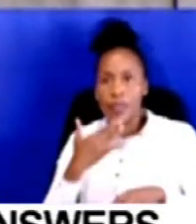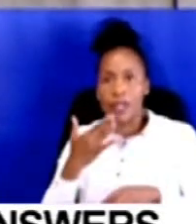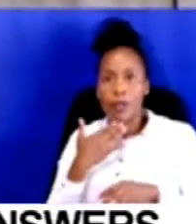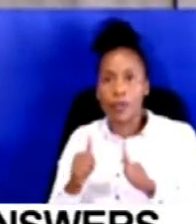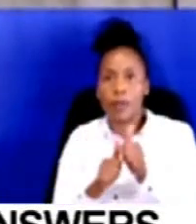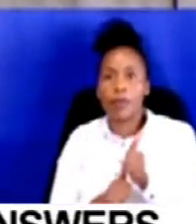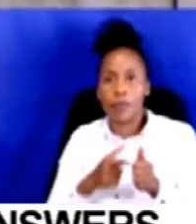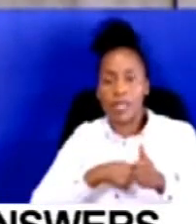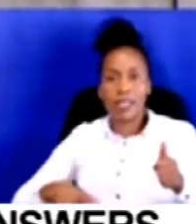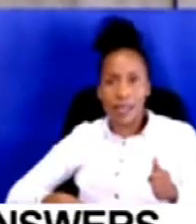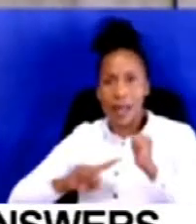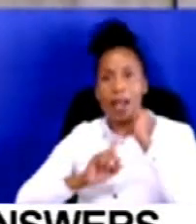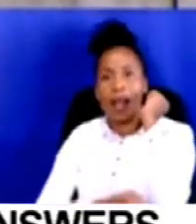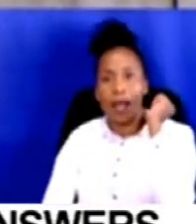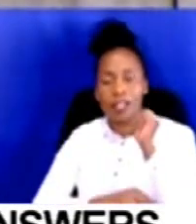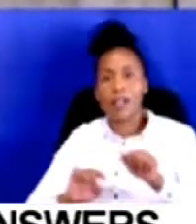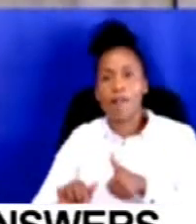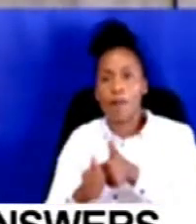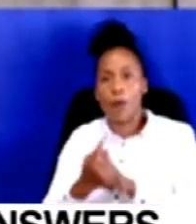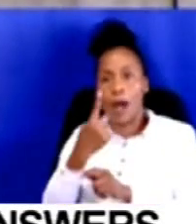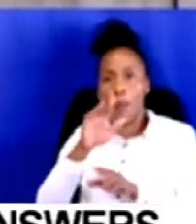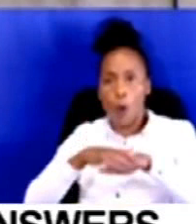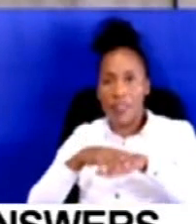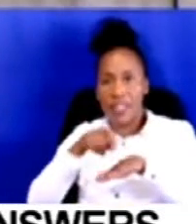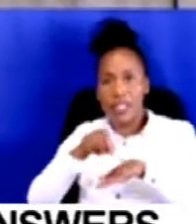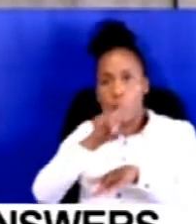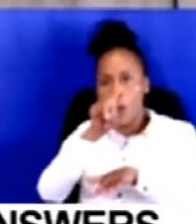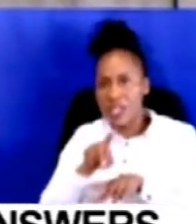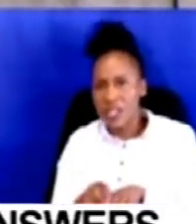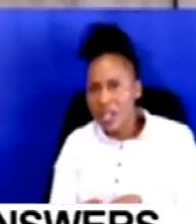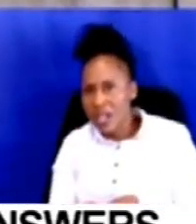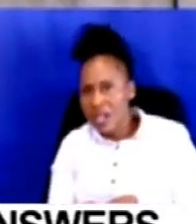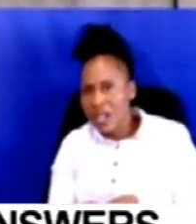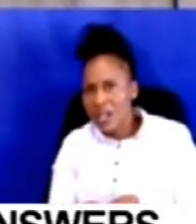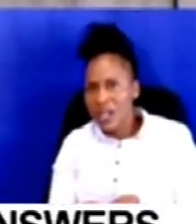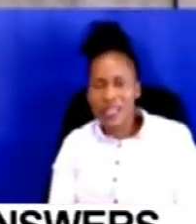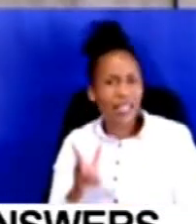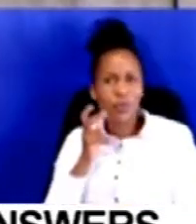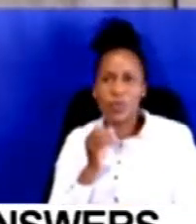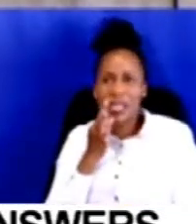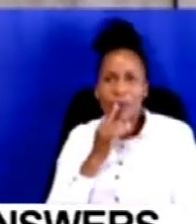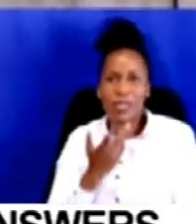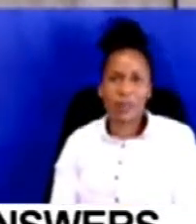The last follow-up on question 20 will be Honorable S.A. Lutuli.